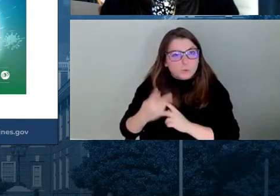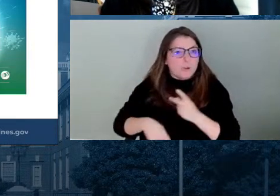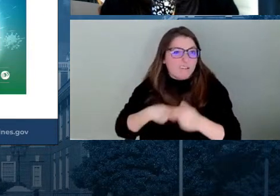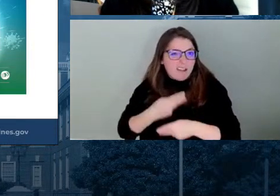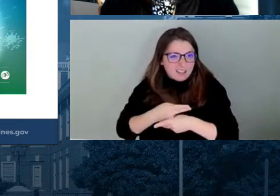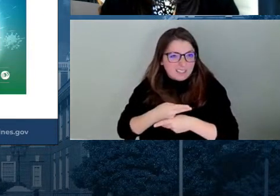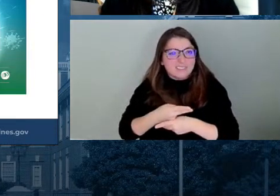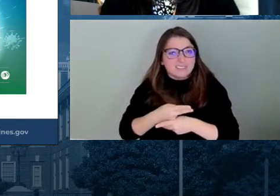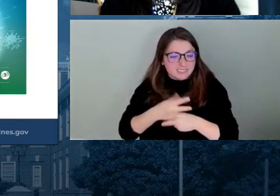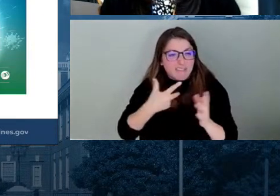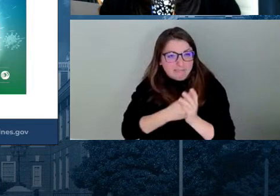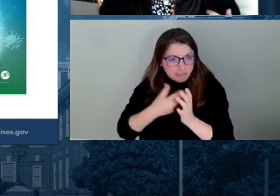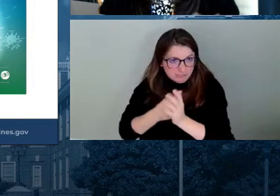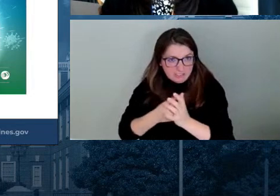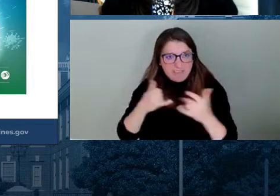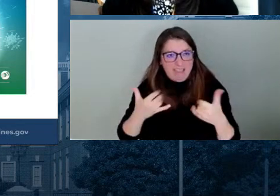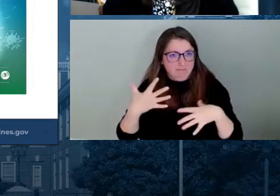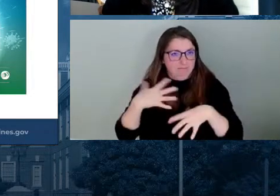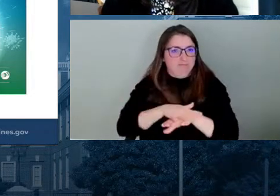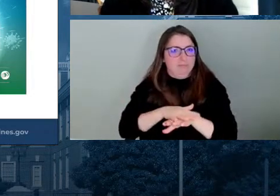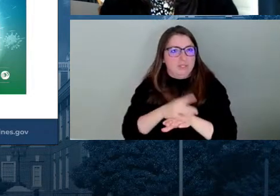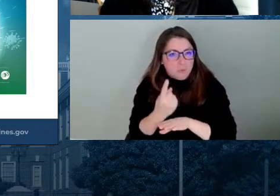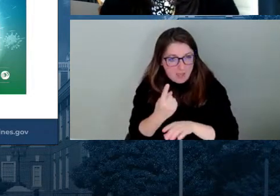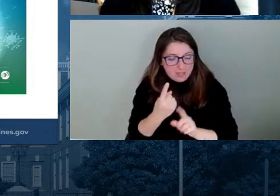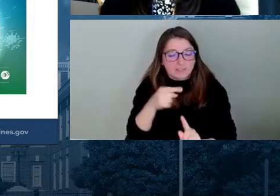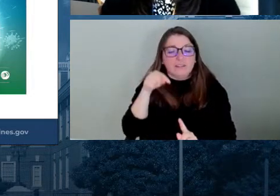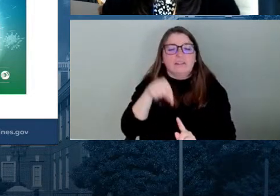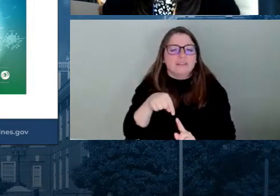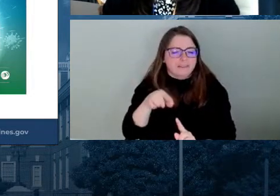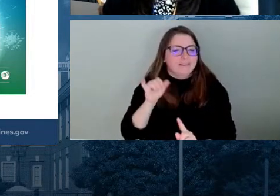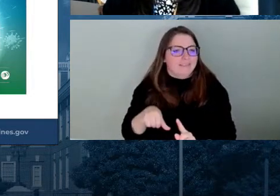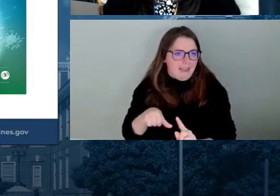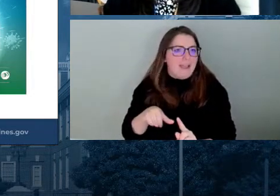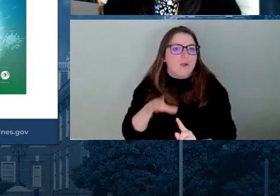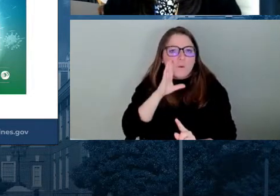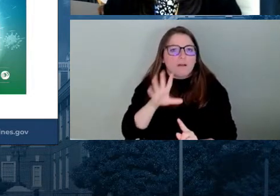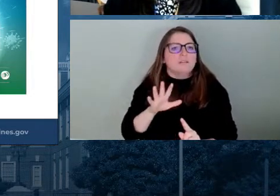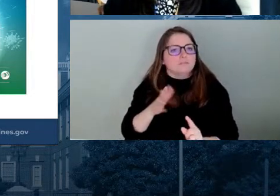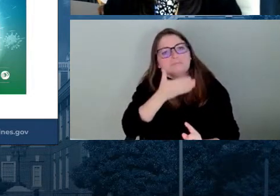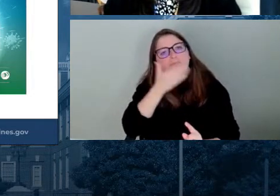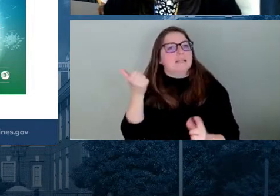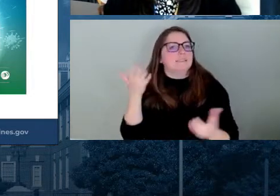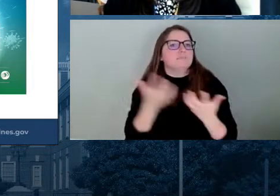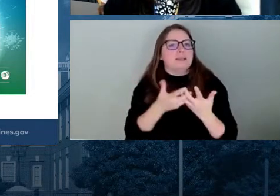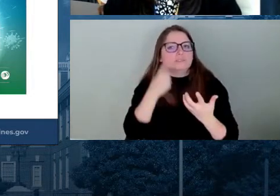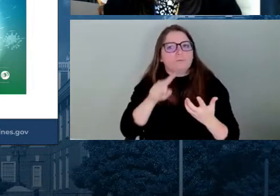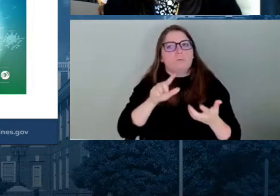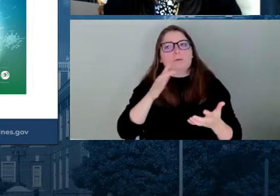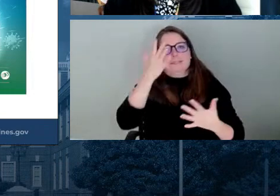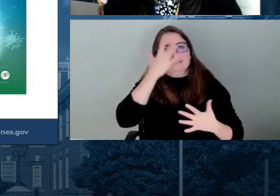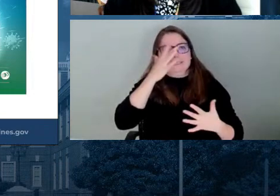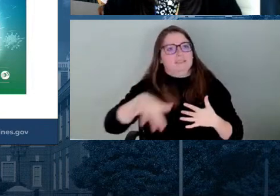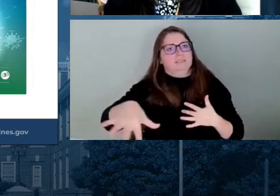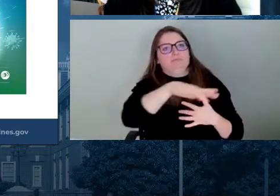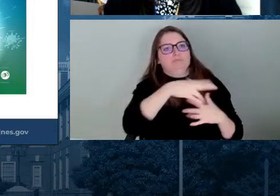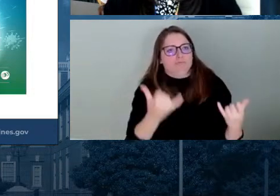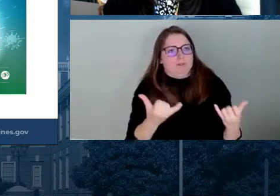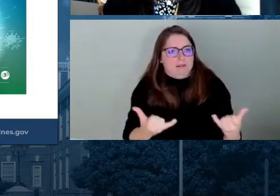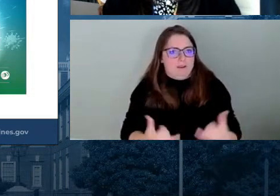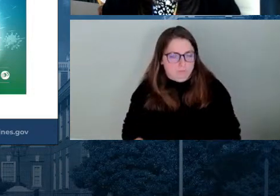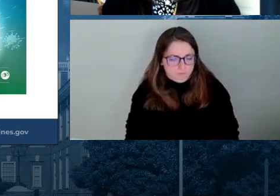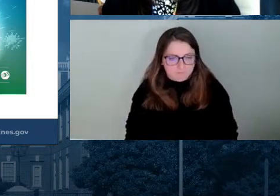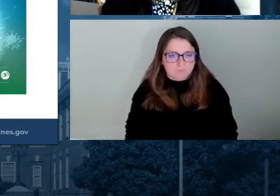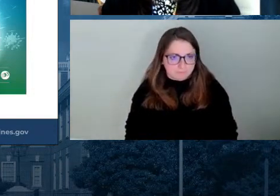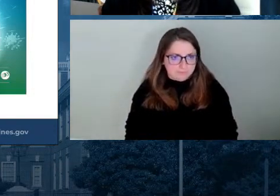where unfortunately we share hugs and viruses, having the maximum protection possible, especially because it is our